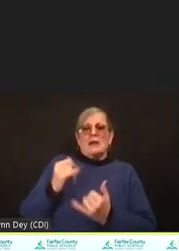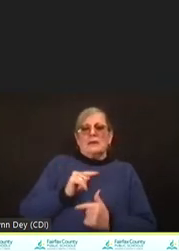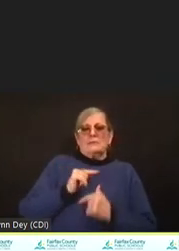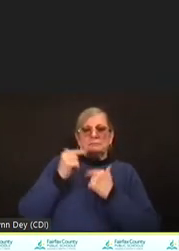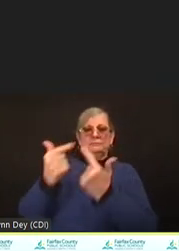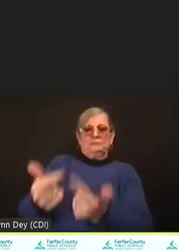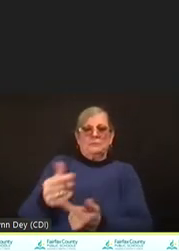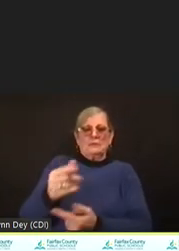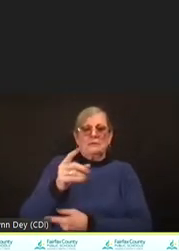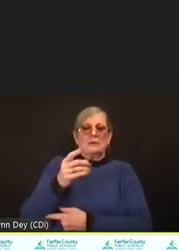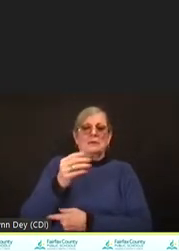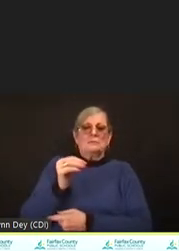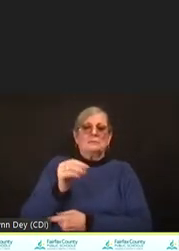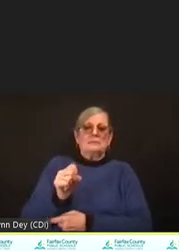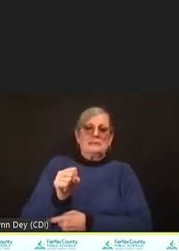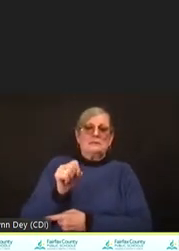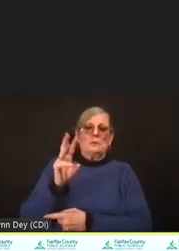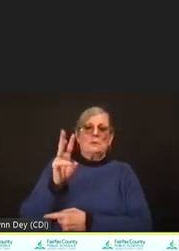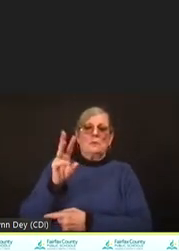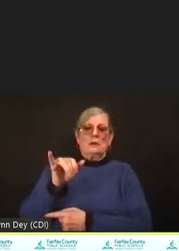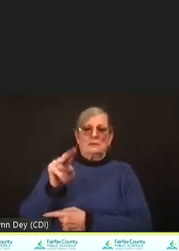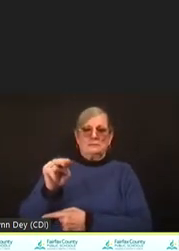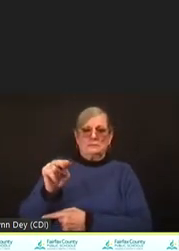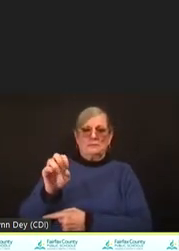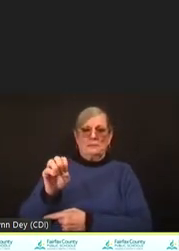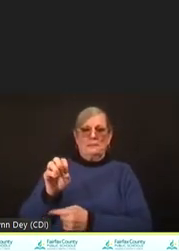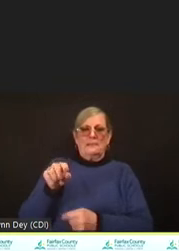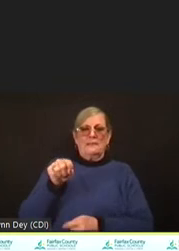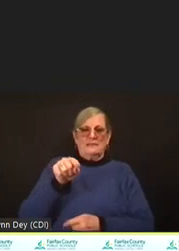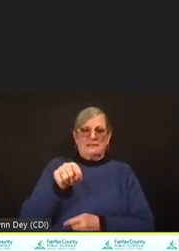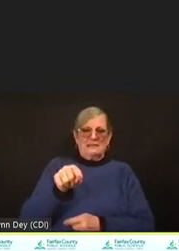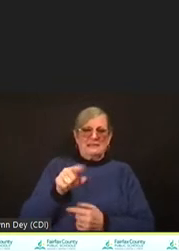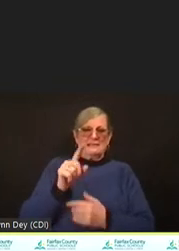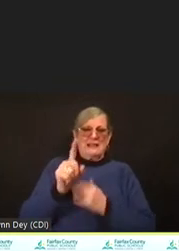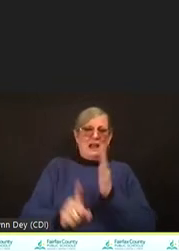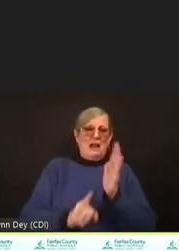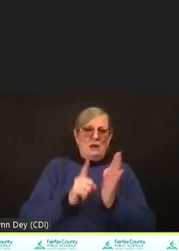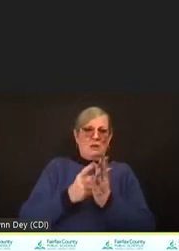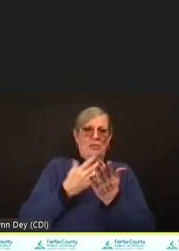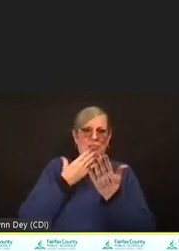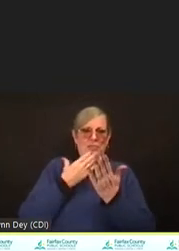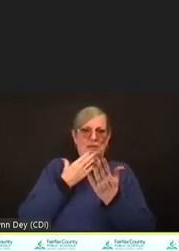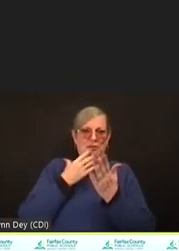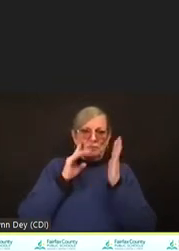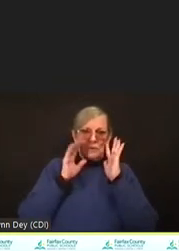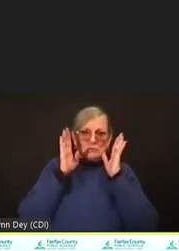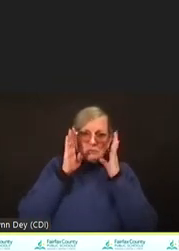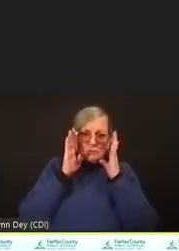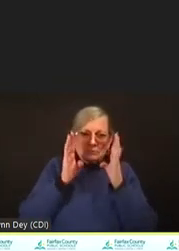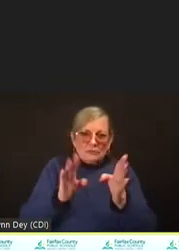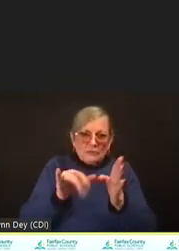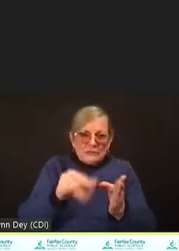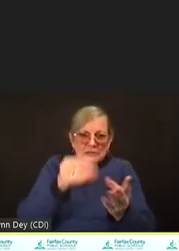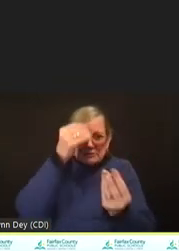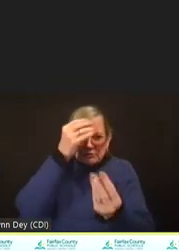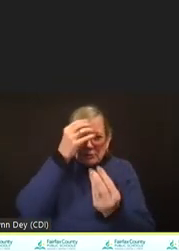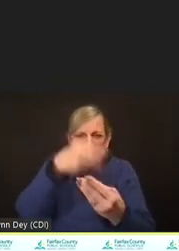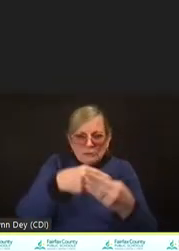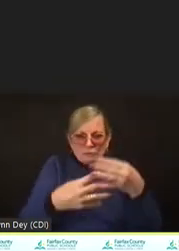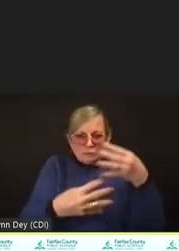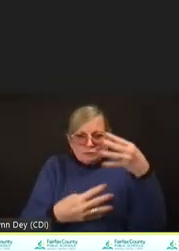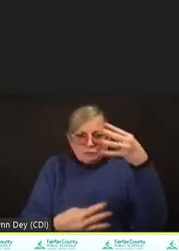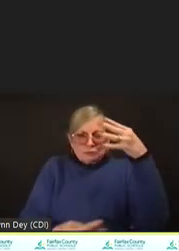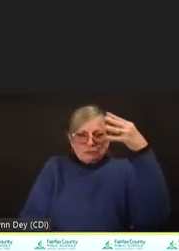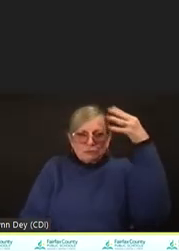the remaining part of the town hall. So thank you all for listening to the information, and we will proceed. We do want